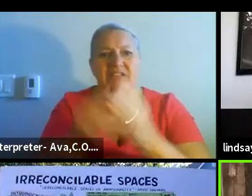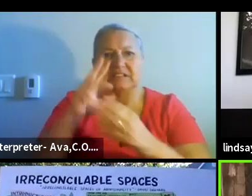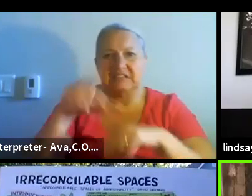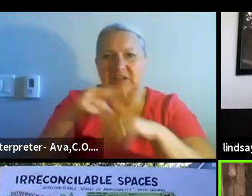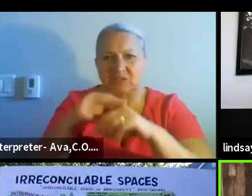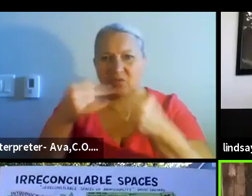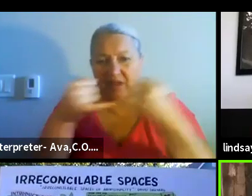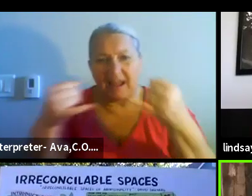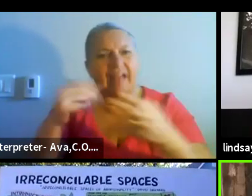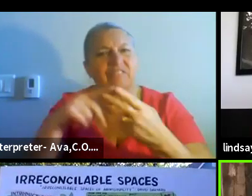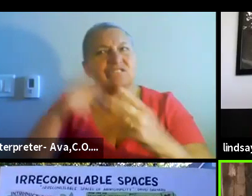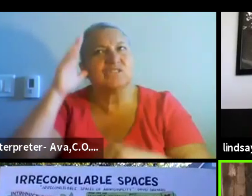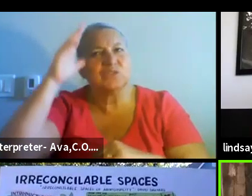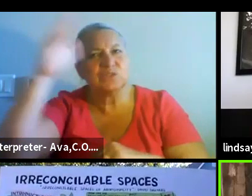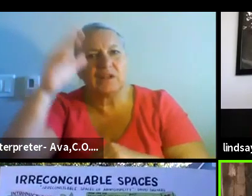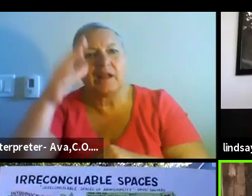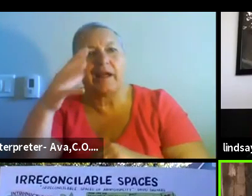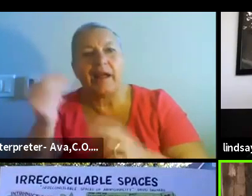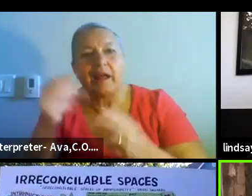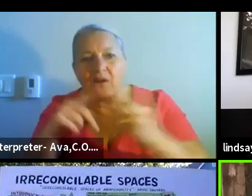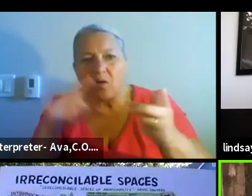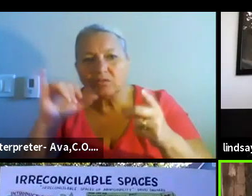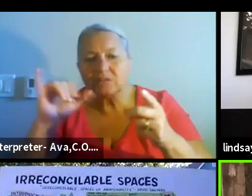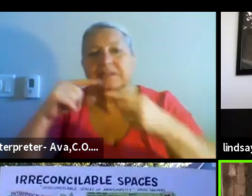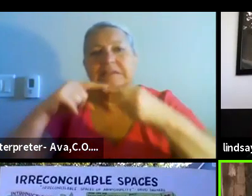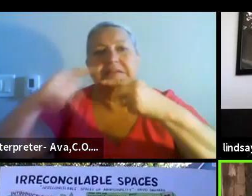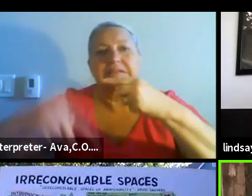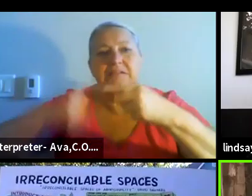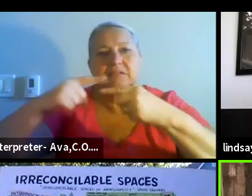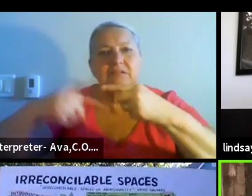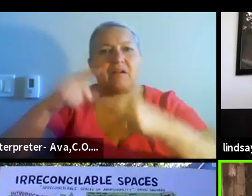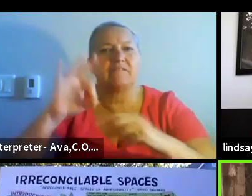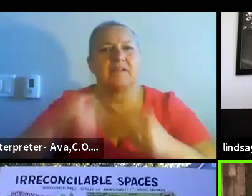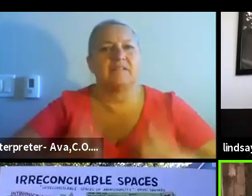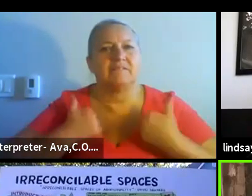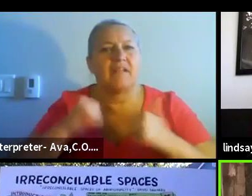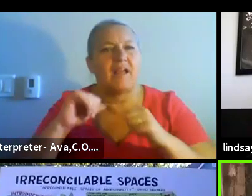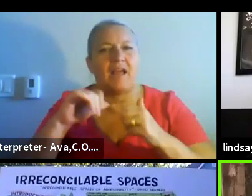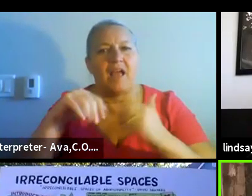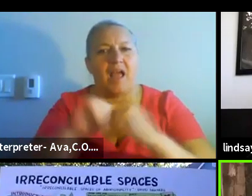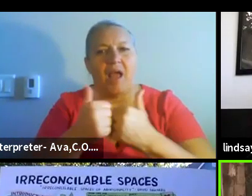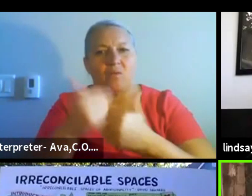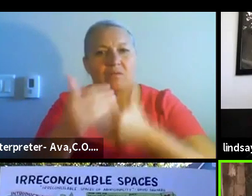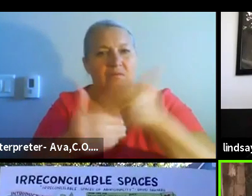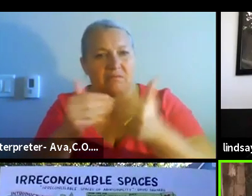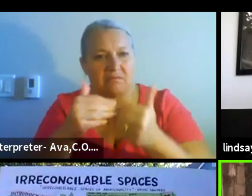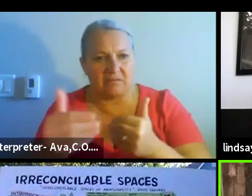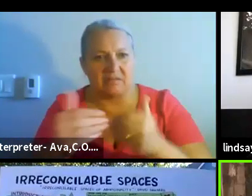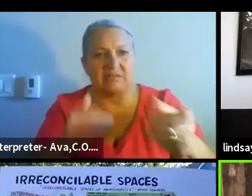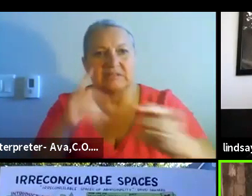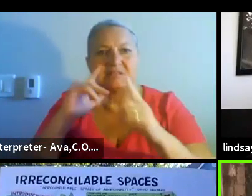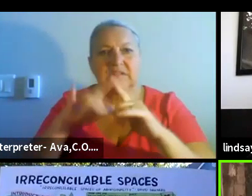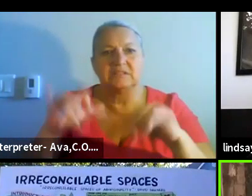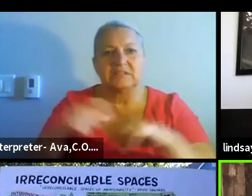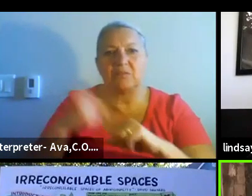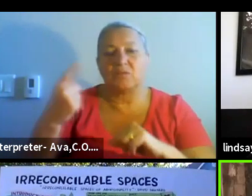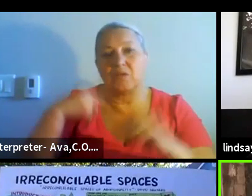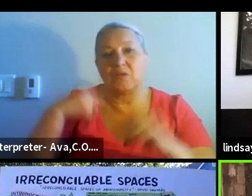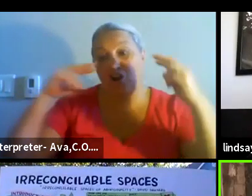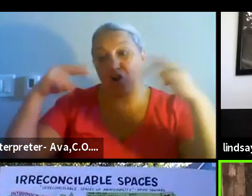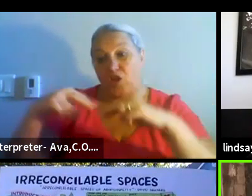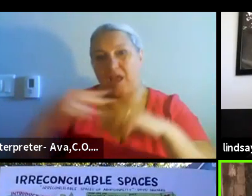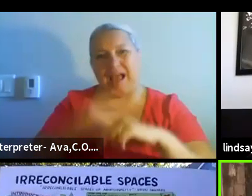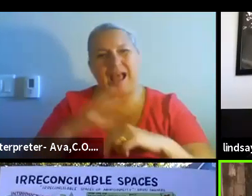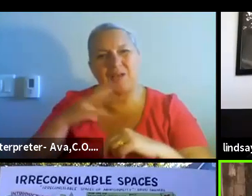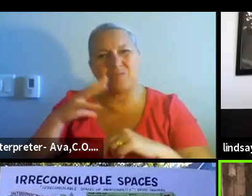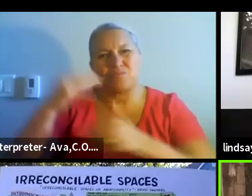futurity, and the cyclical unfolding of life. We seek also to structure our creative processes around